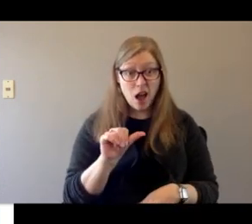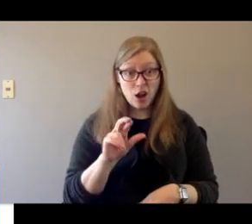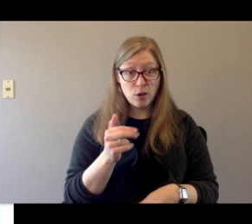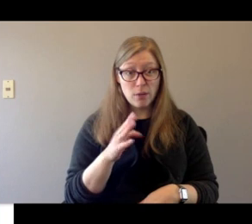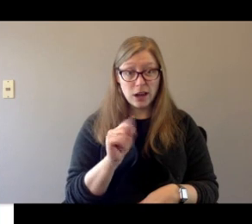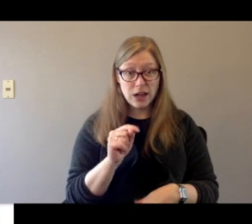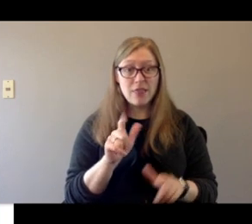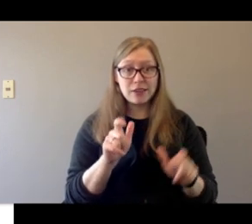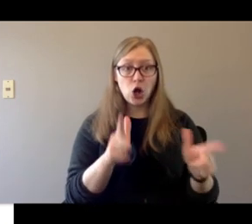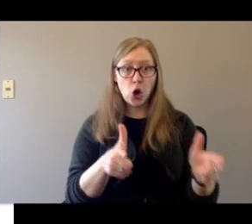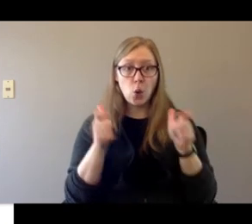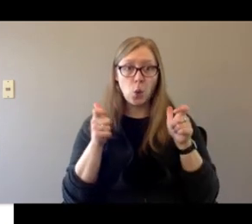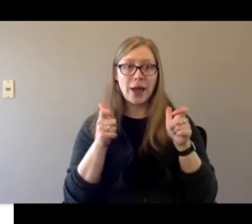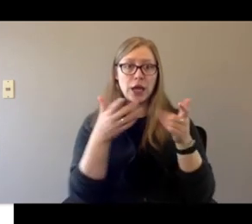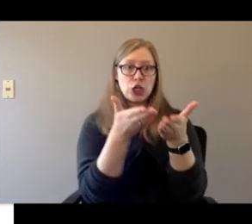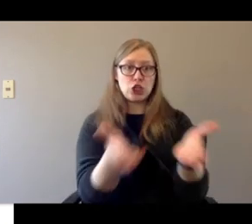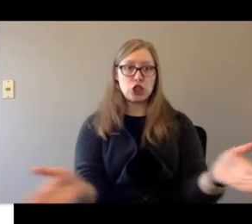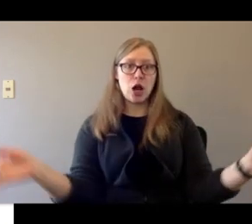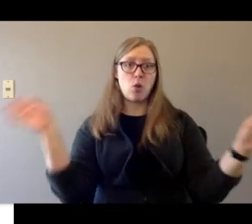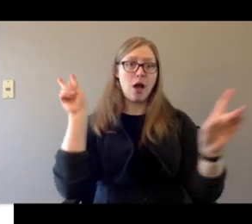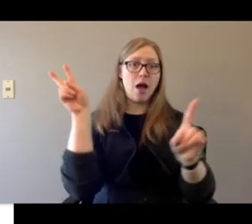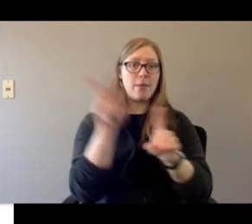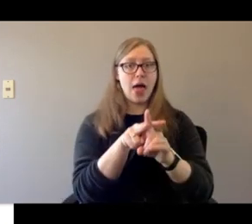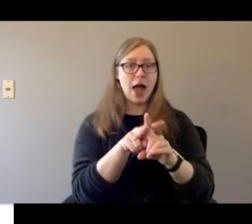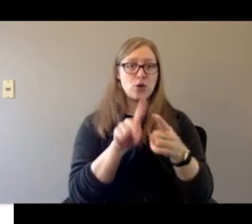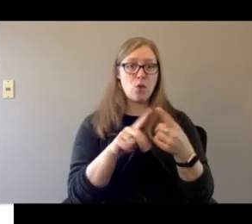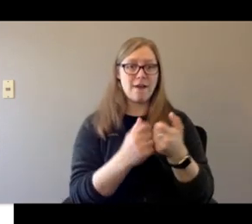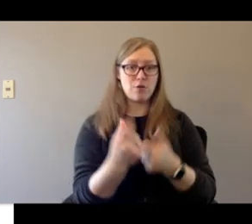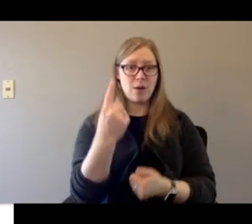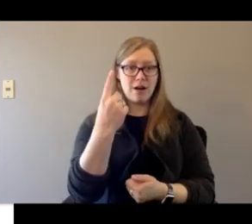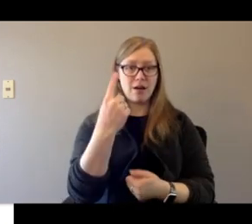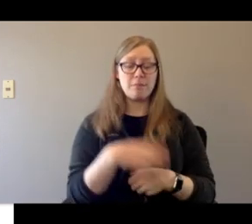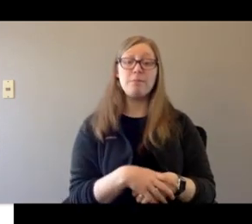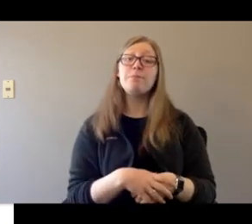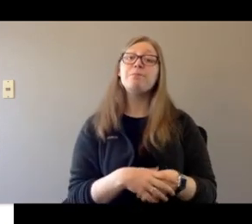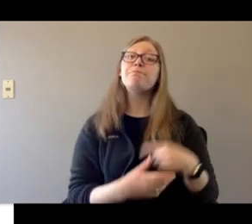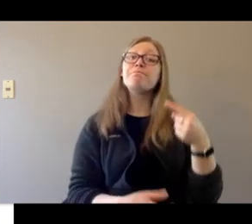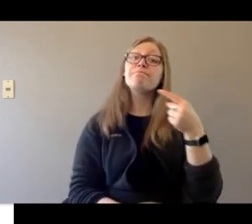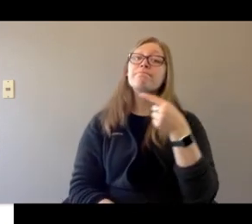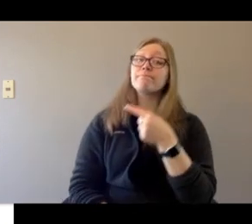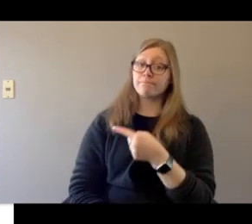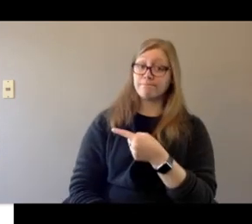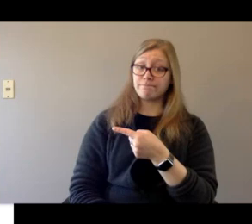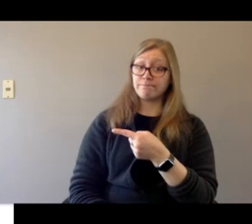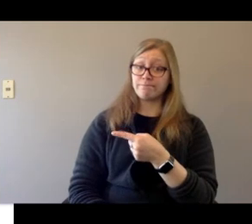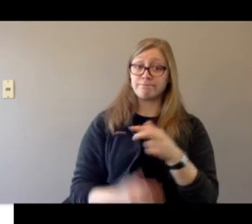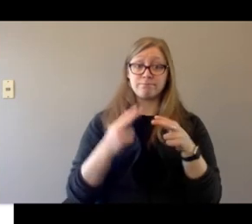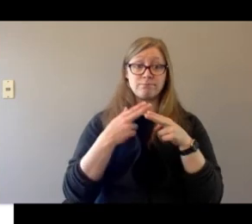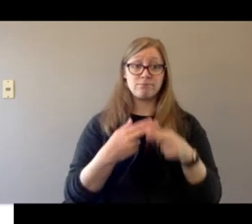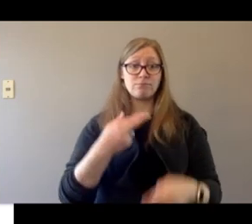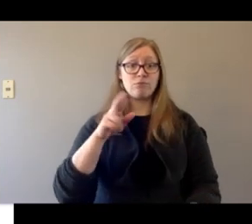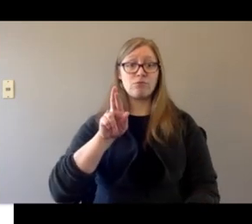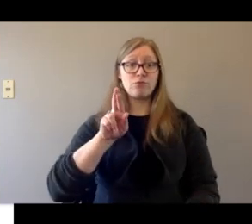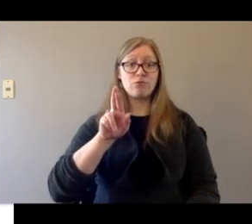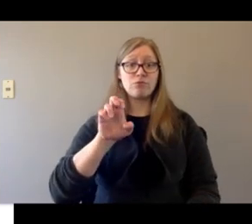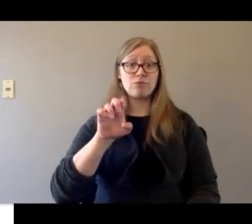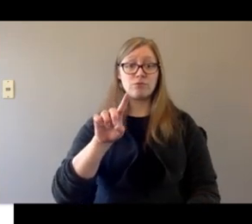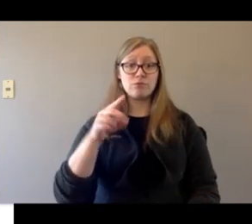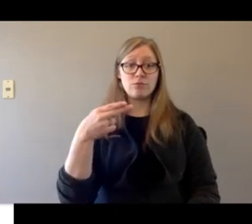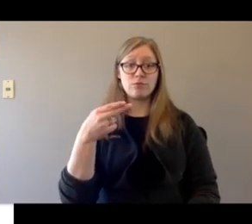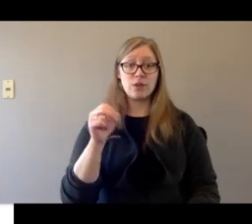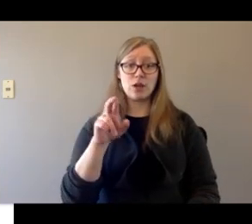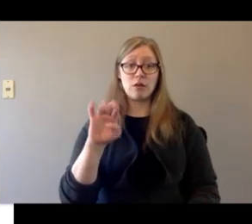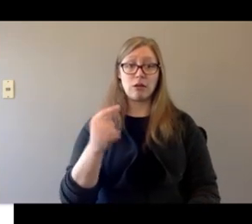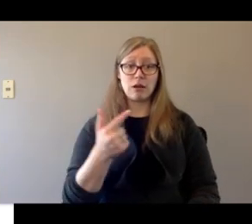generalization. Moving on. Next is called the red herring fallacy. This is diverting attention from